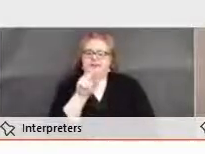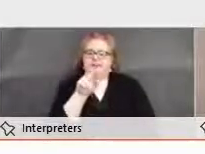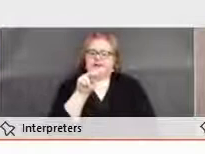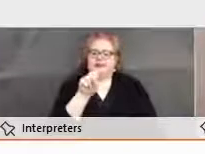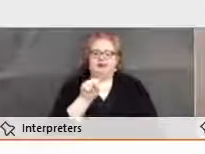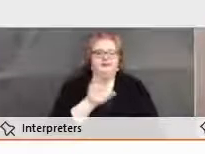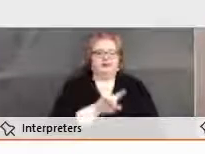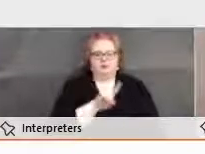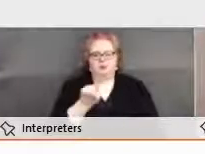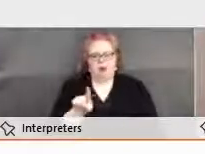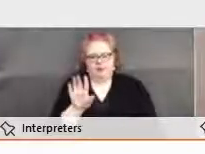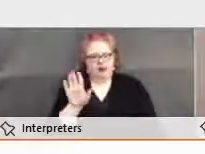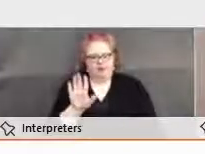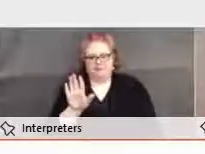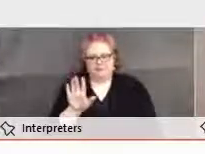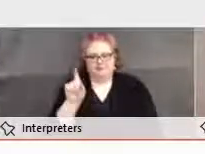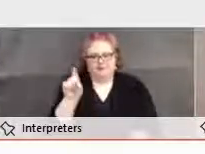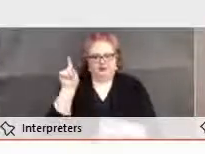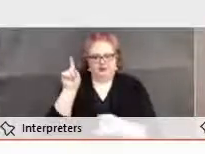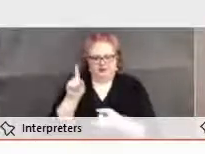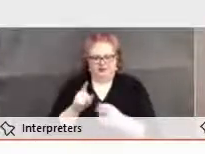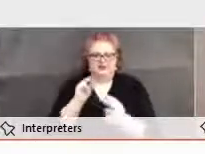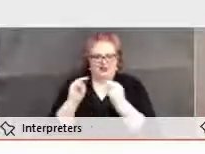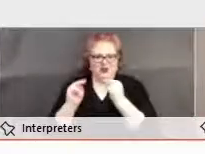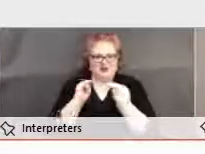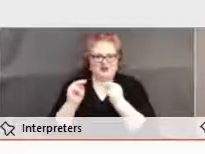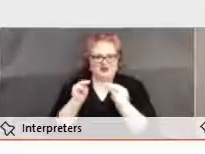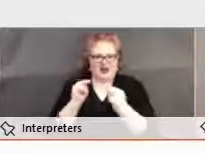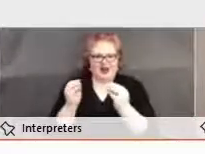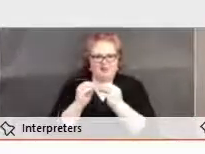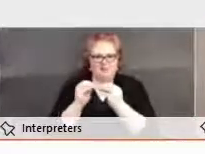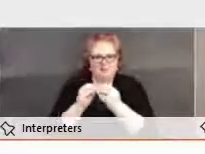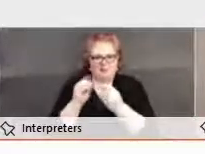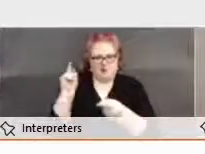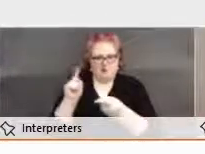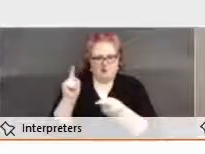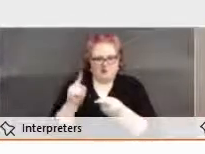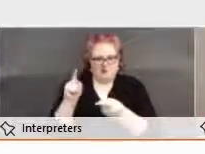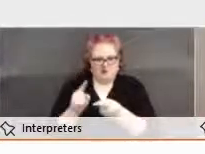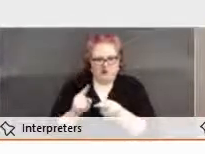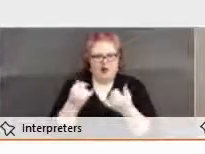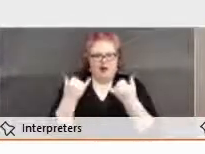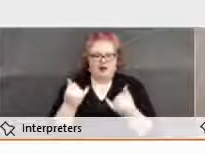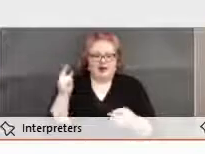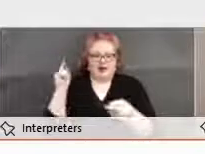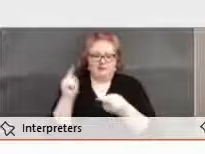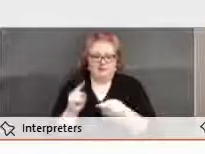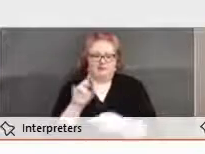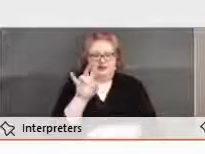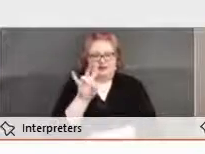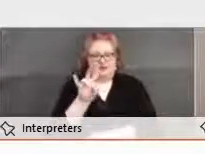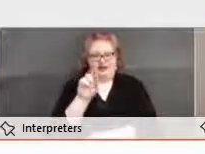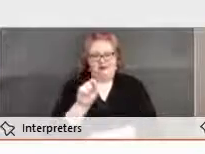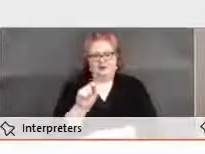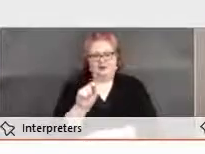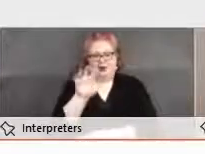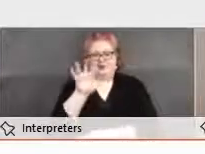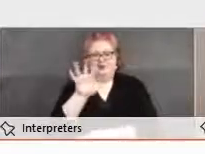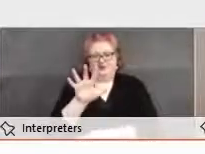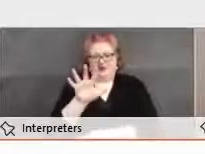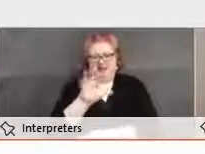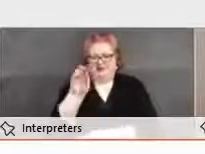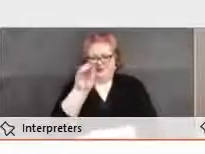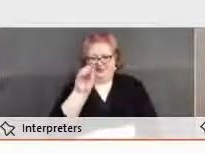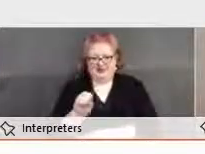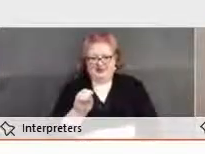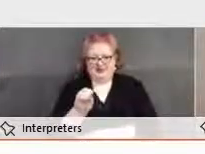them reduce it, or negotiated with them, and it was reduced to a 7.5% renewal rate